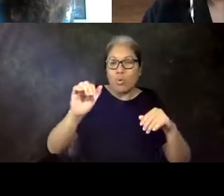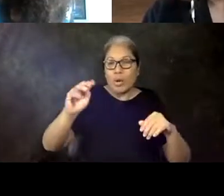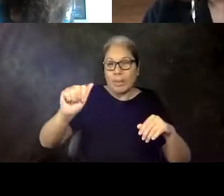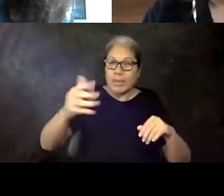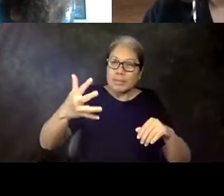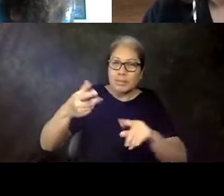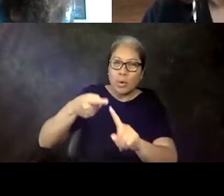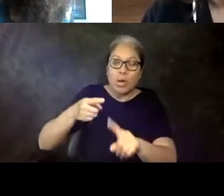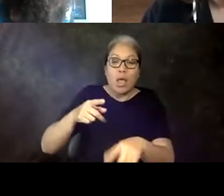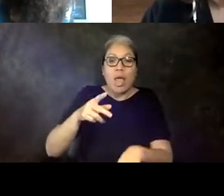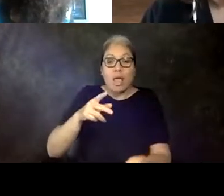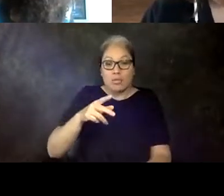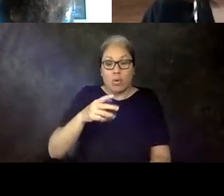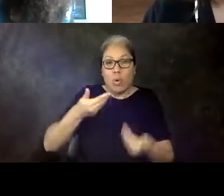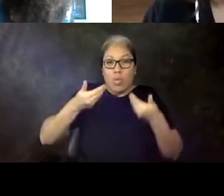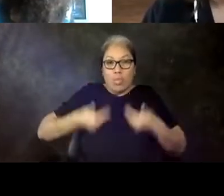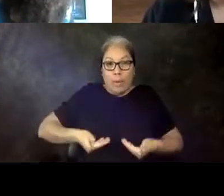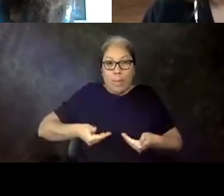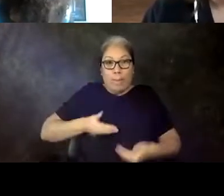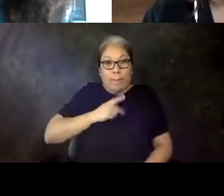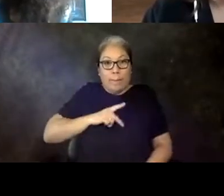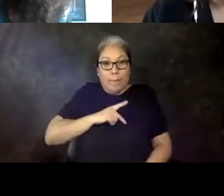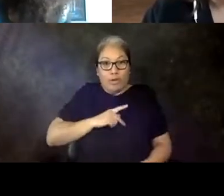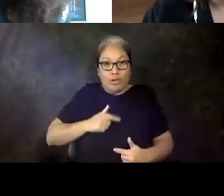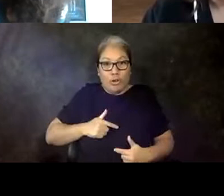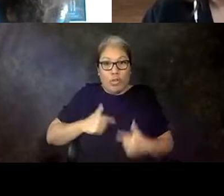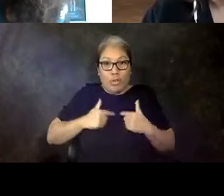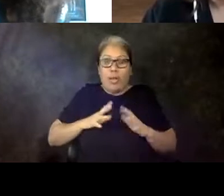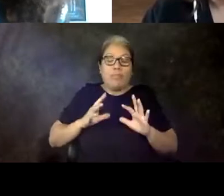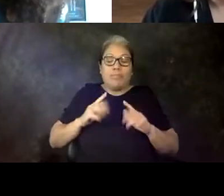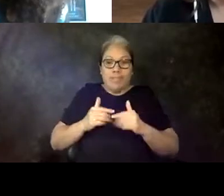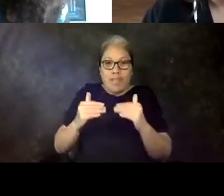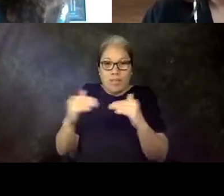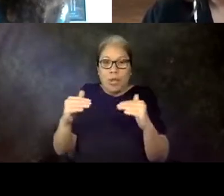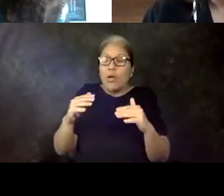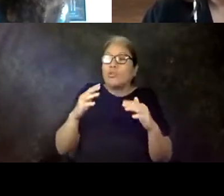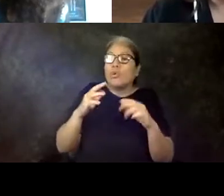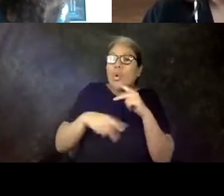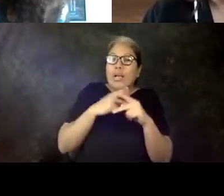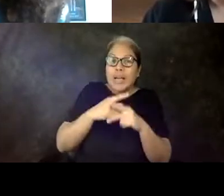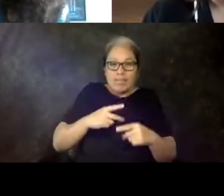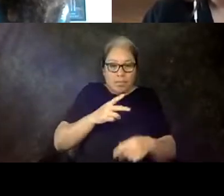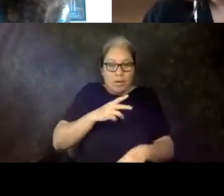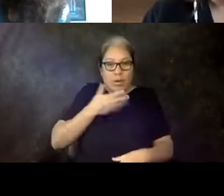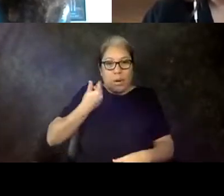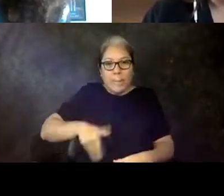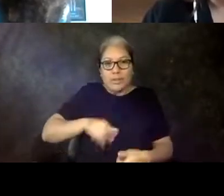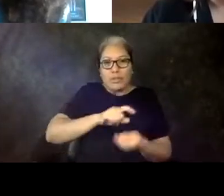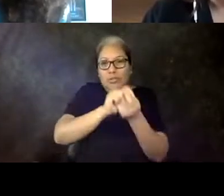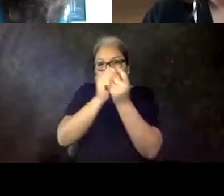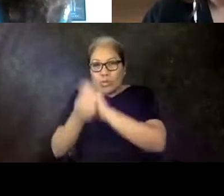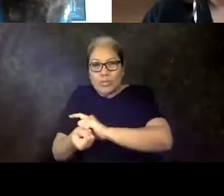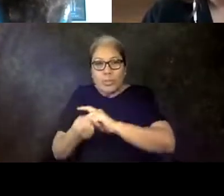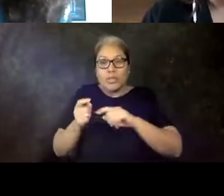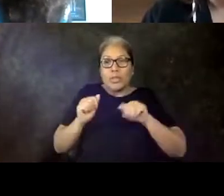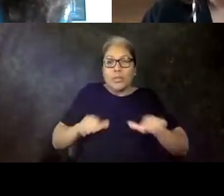the personal level, what kind of personal transformation do we need to go through and engage in to be the best actor that we can